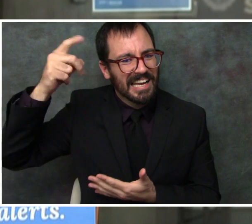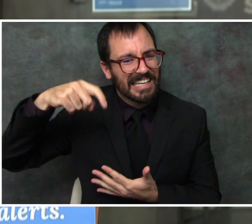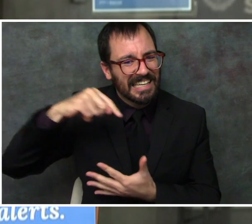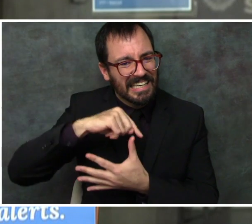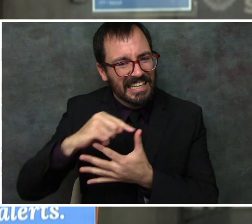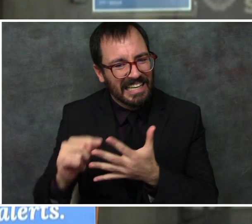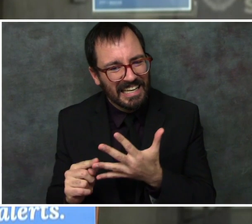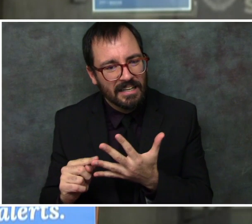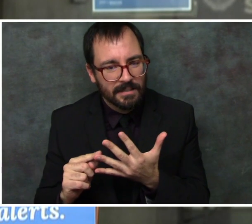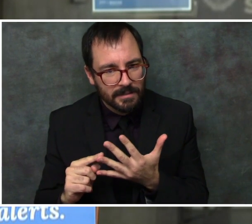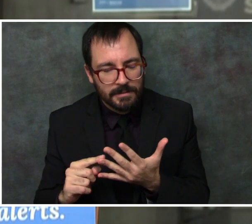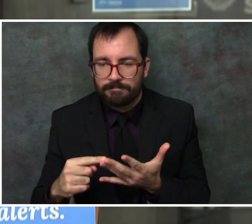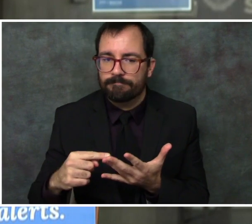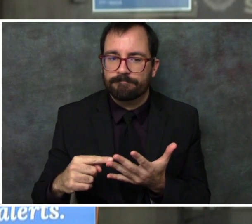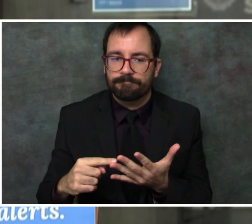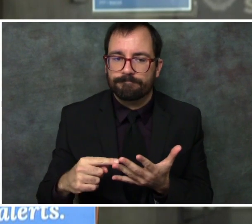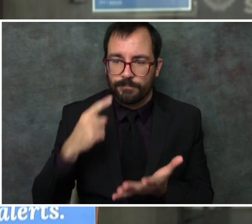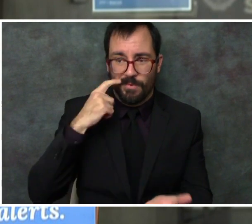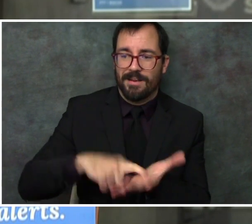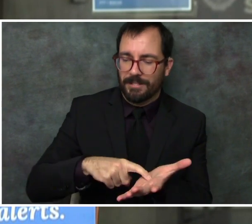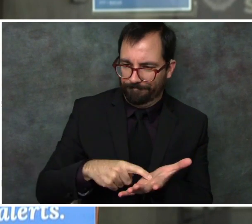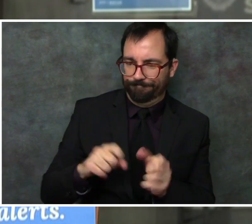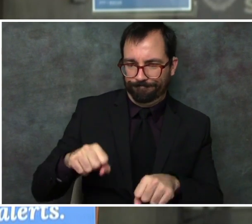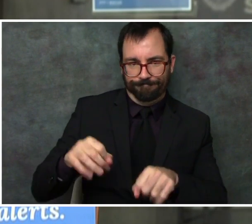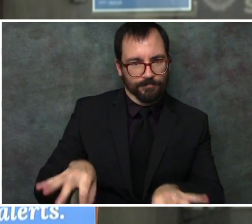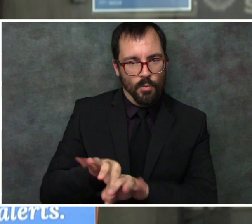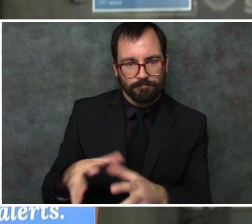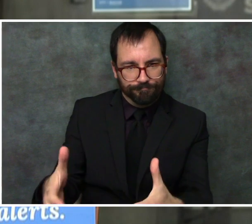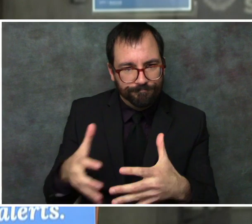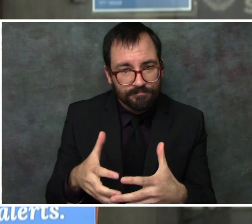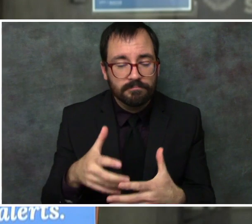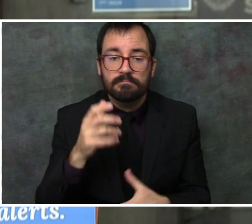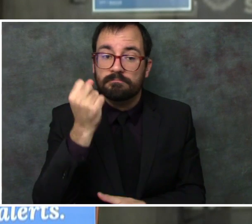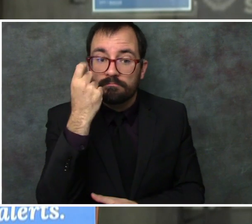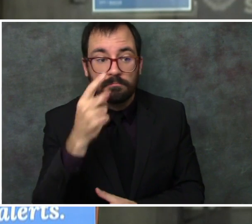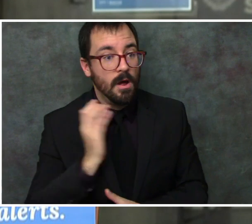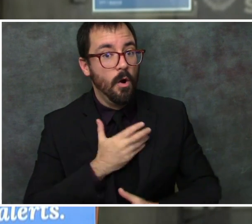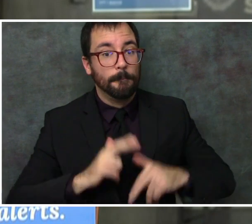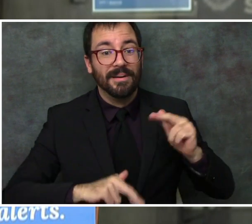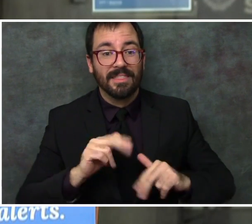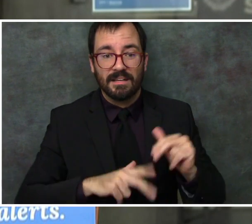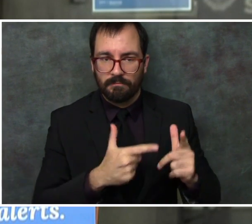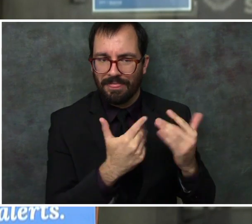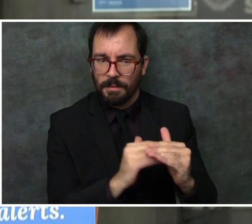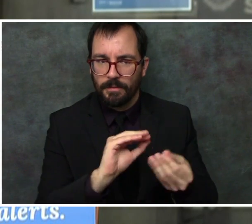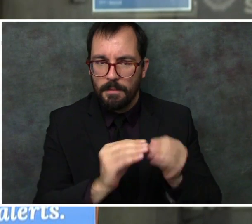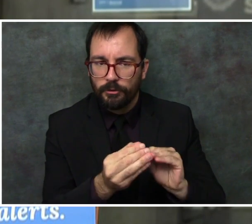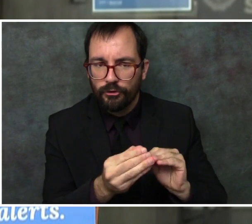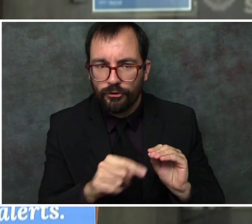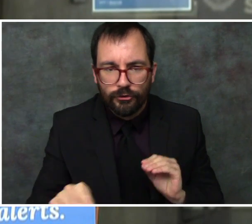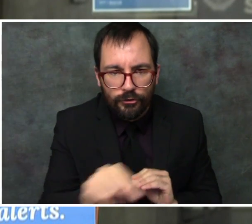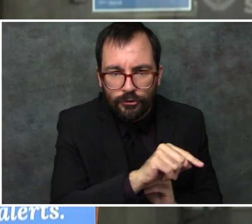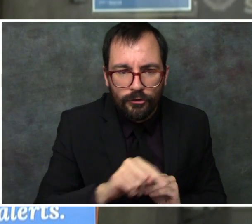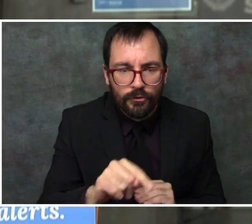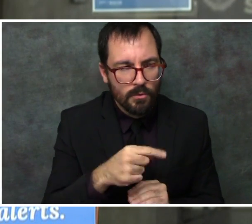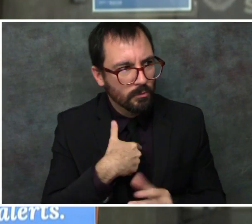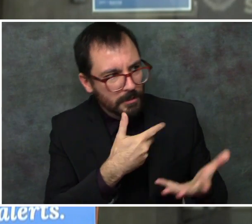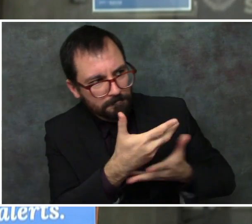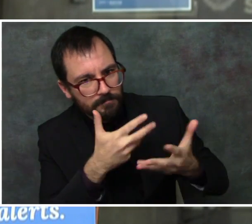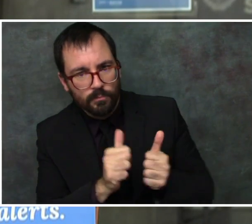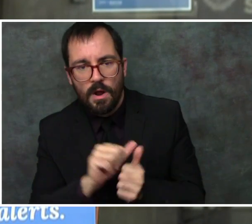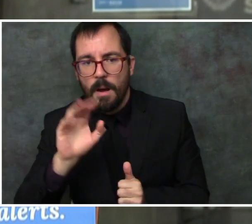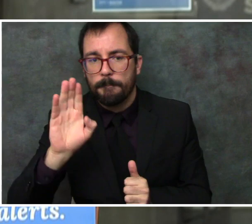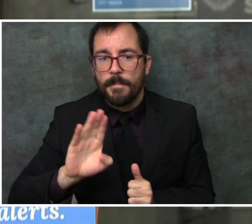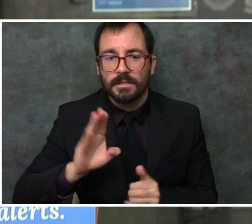limited number of students in our school buildings, and after consulting with Boston Health Commission, the Mass Department of Public Health,